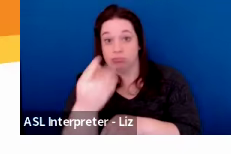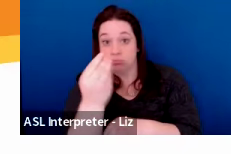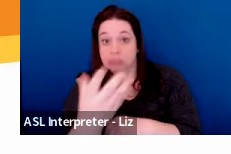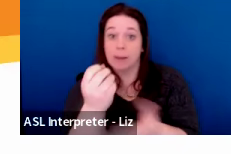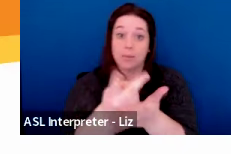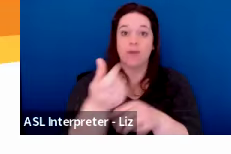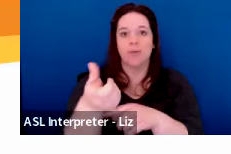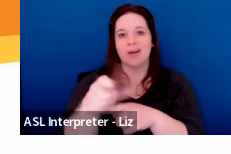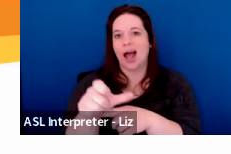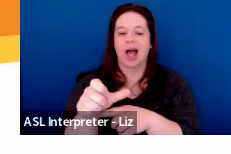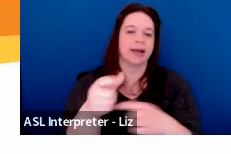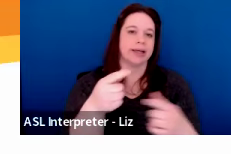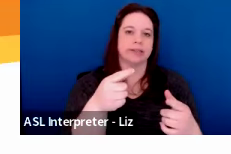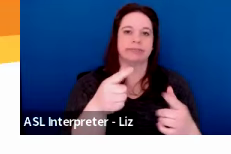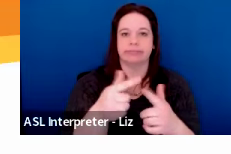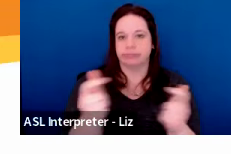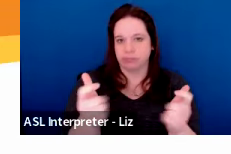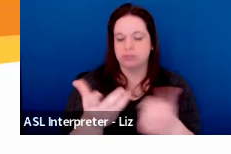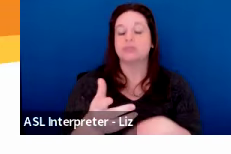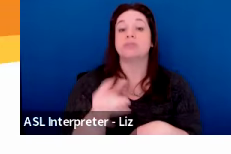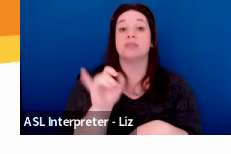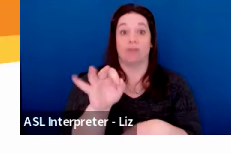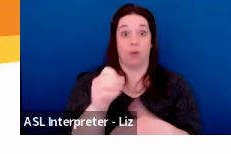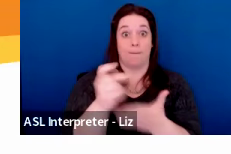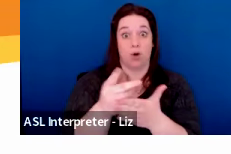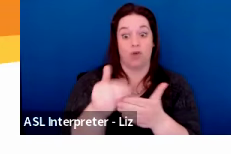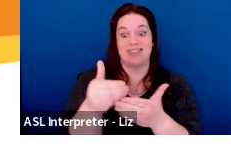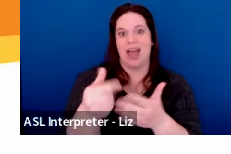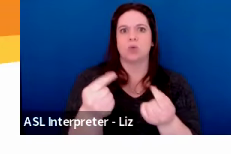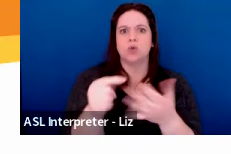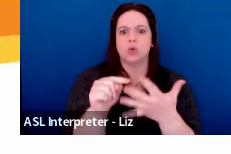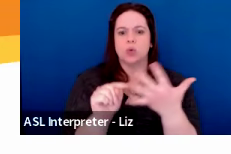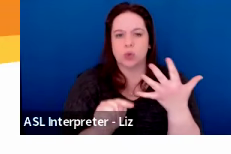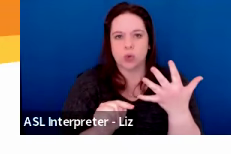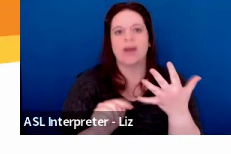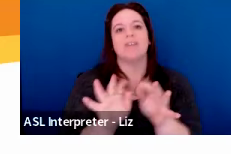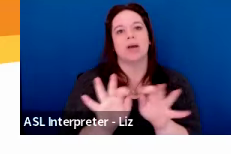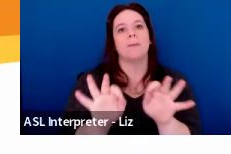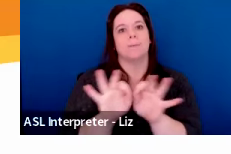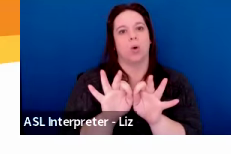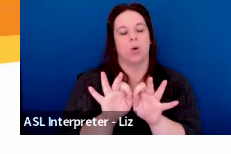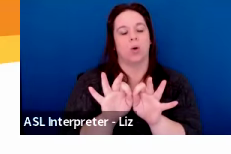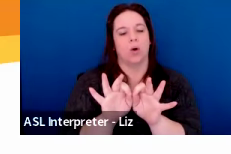denied. And it also, if you've been approved, like the next process and the next steps, it's very important that